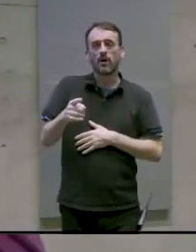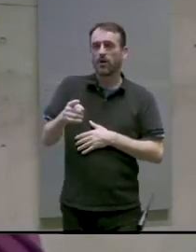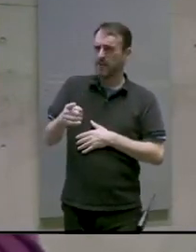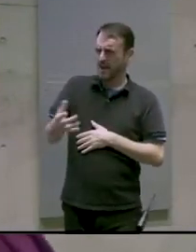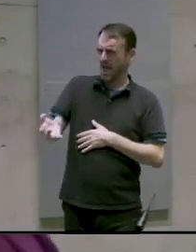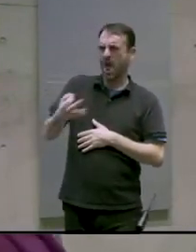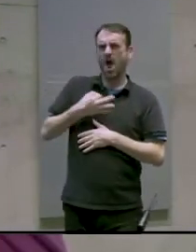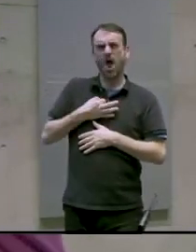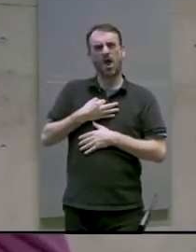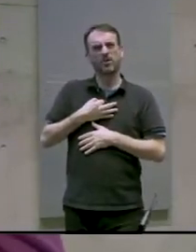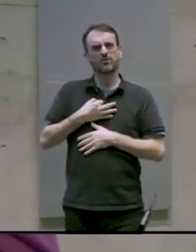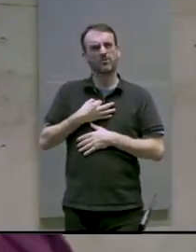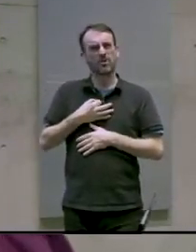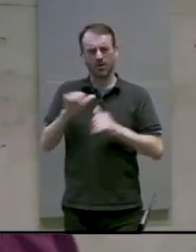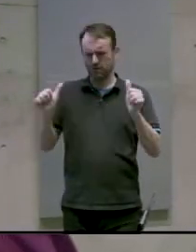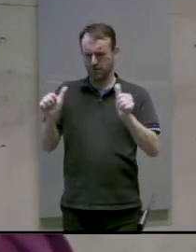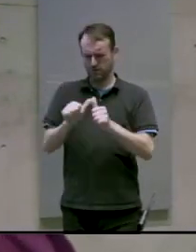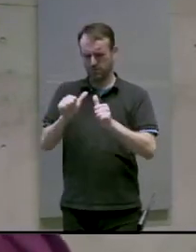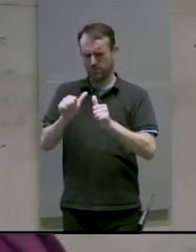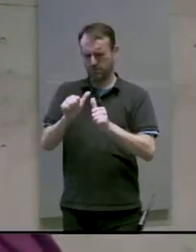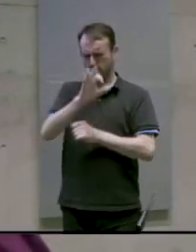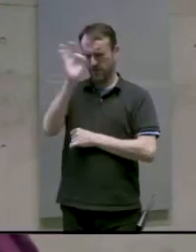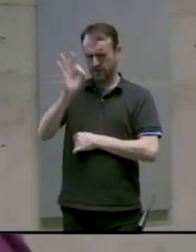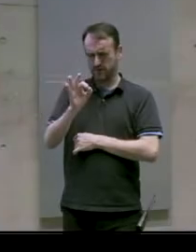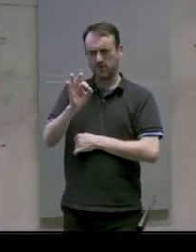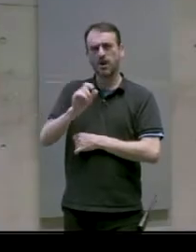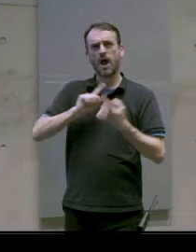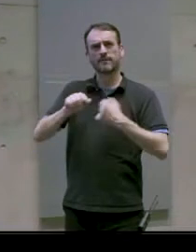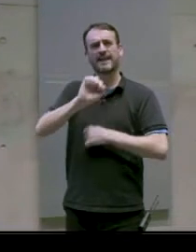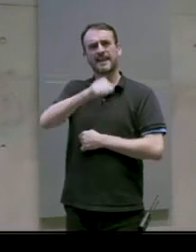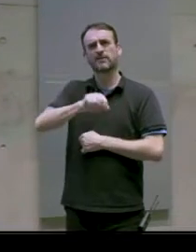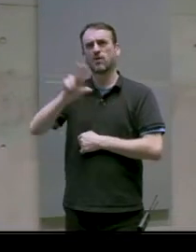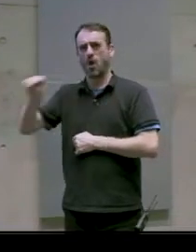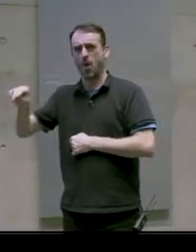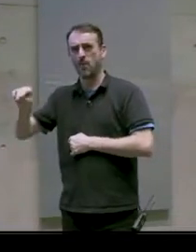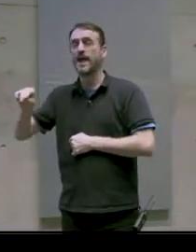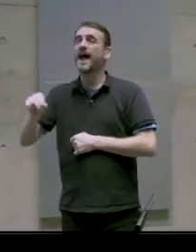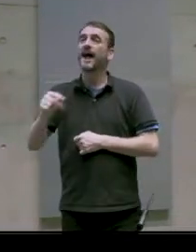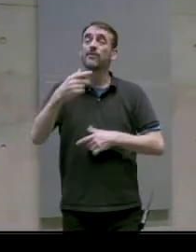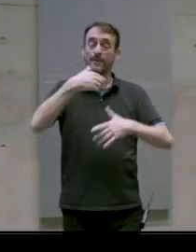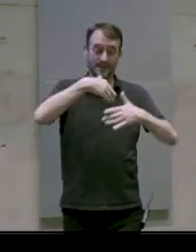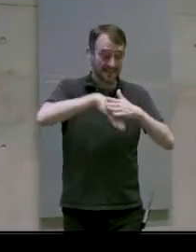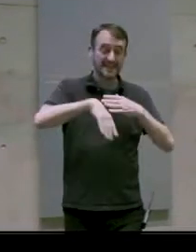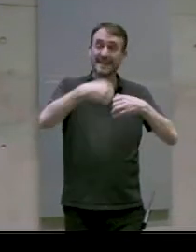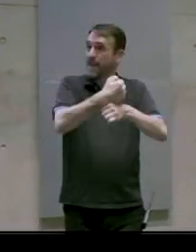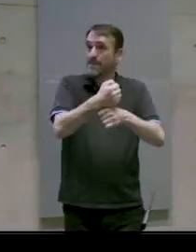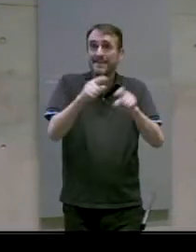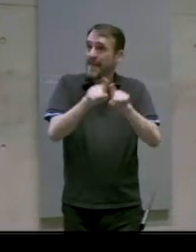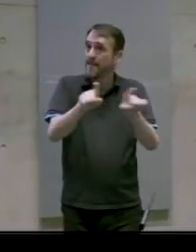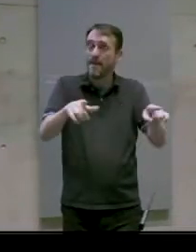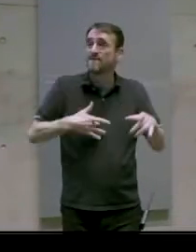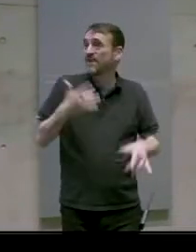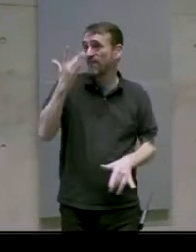really difficult for voice recognition. Anyway, I'm going to jump through these. Meaningful choice, extremely